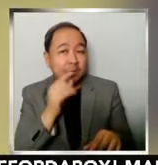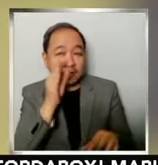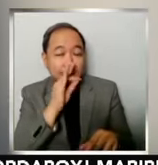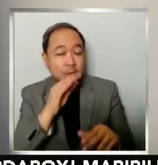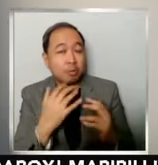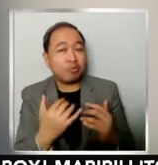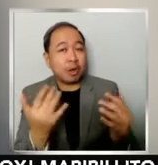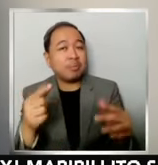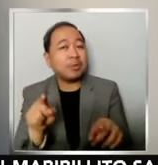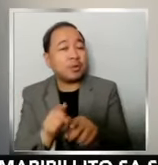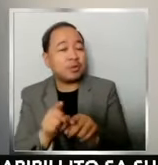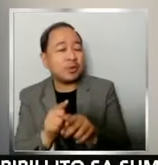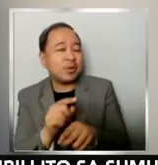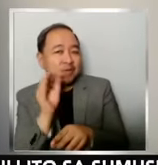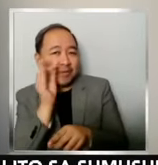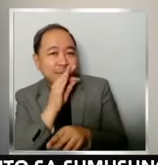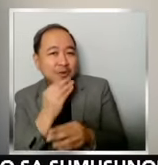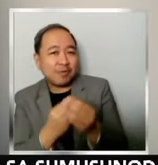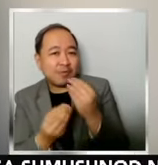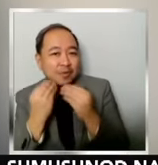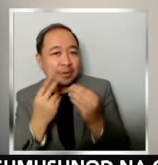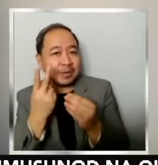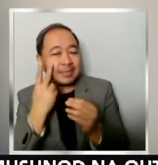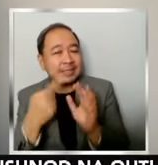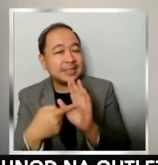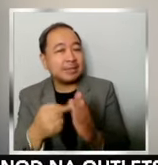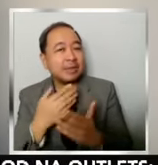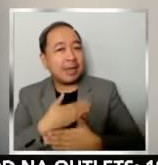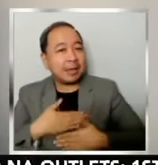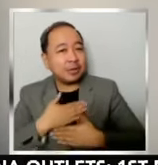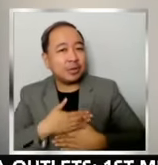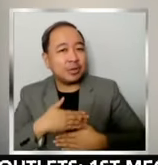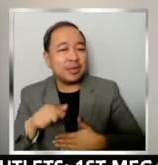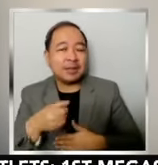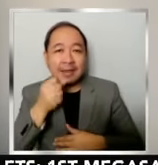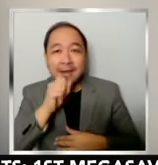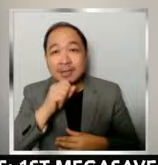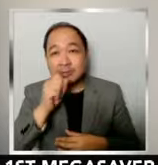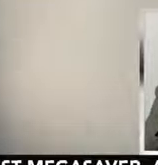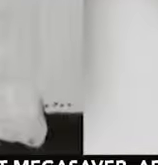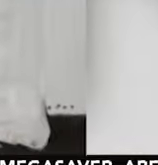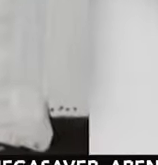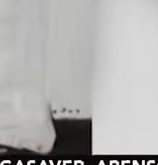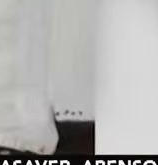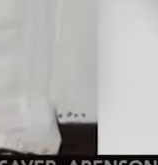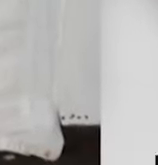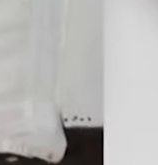delicacies nakitang-kita sa ini-enjoy niyang dirty ice cream sa Fort Santiago.